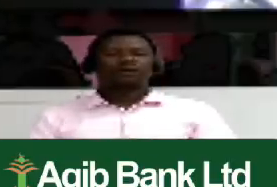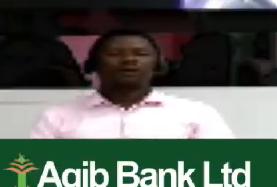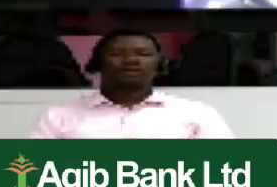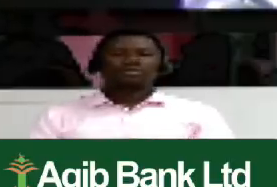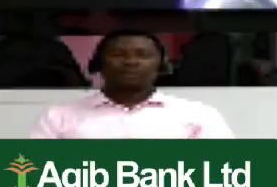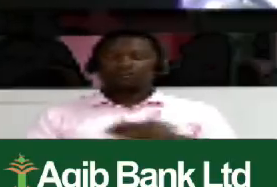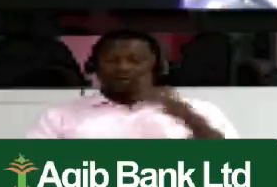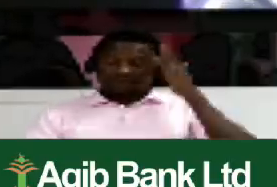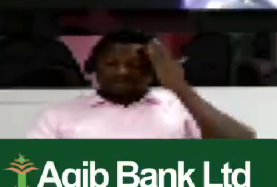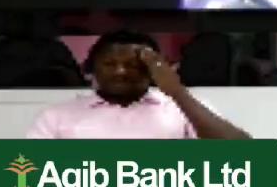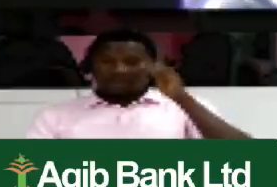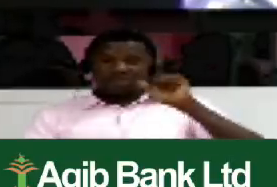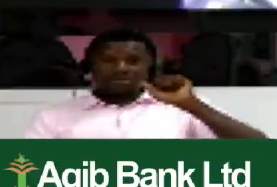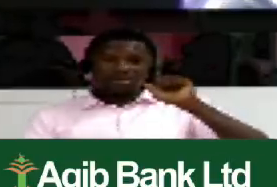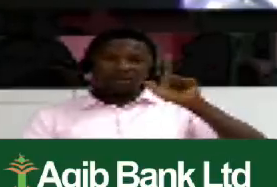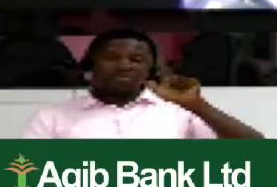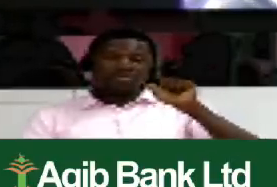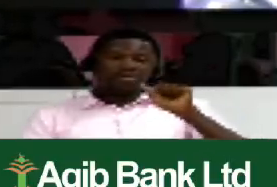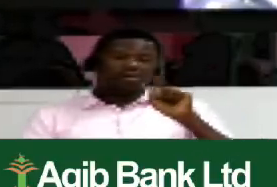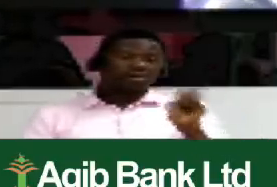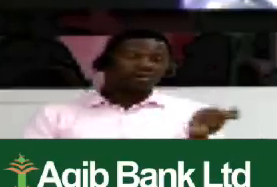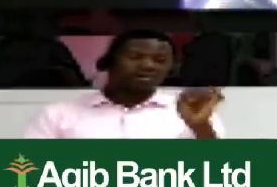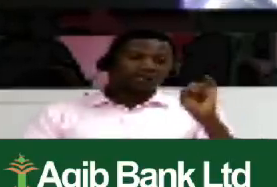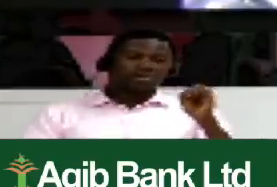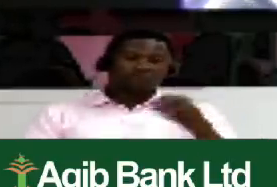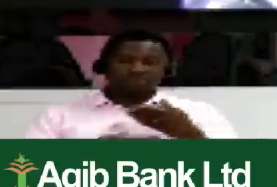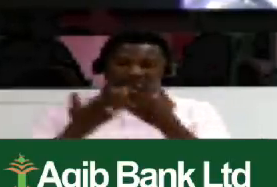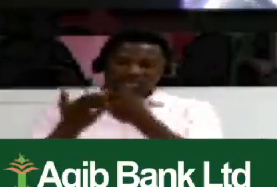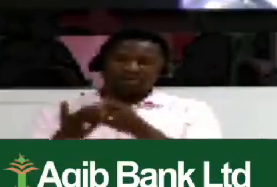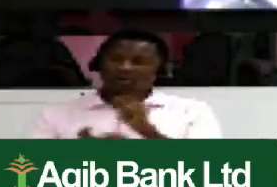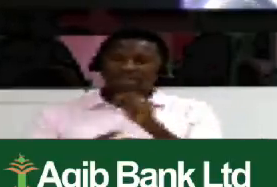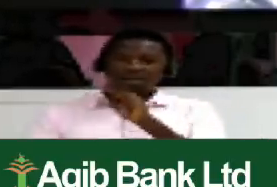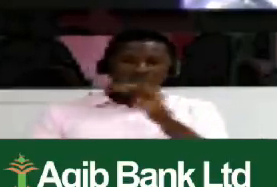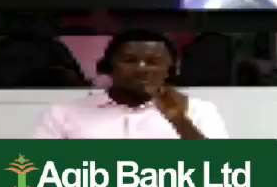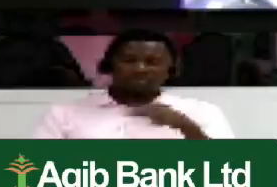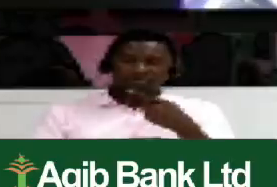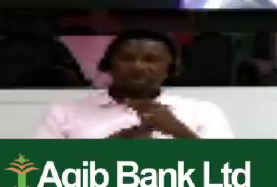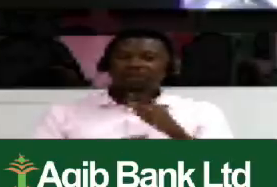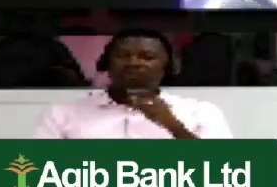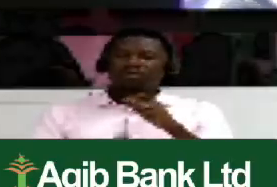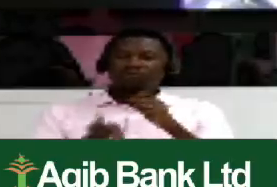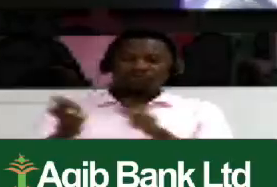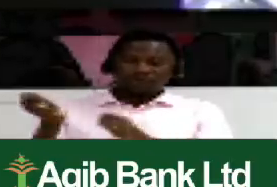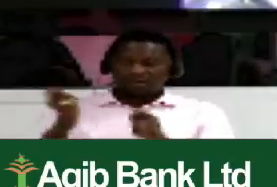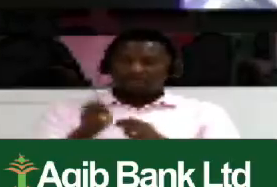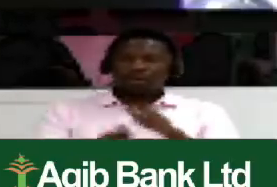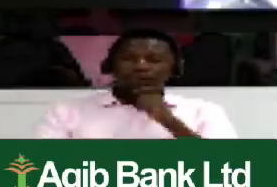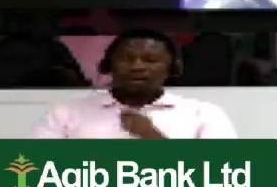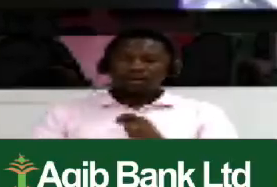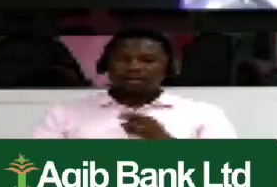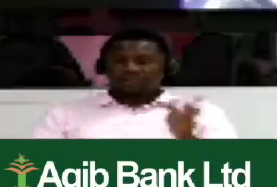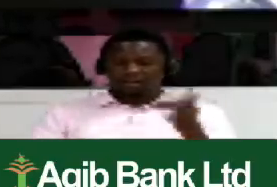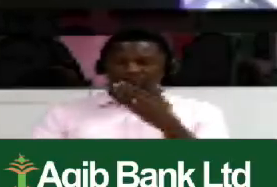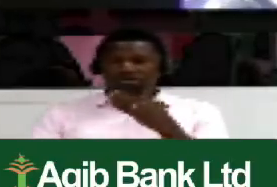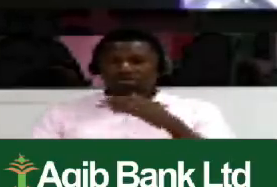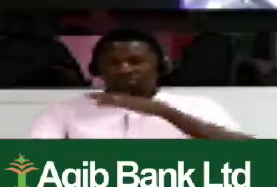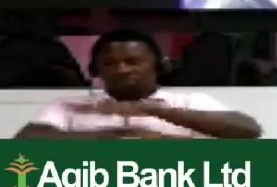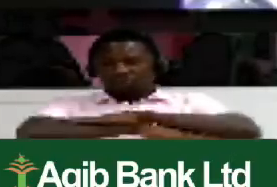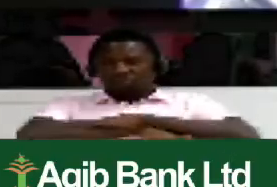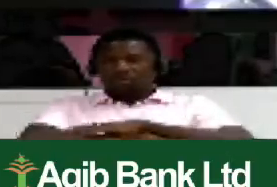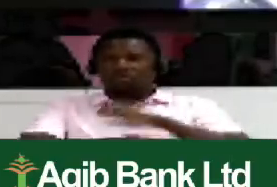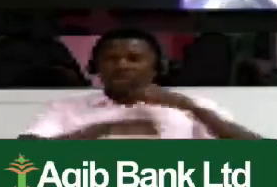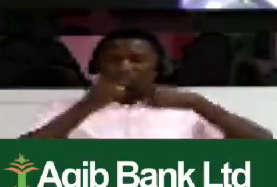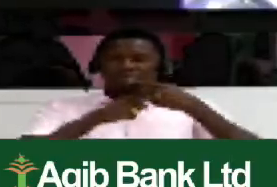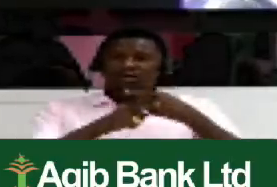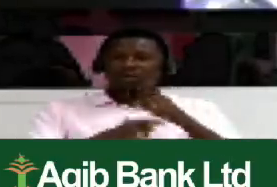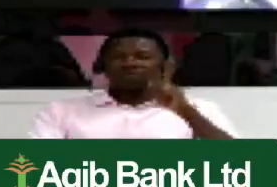that Alaji did not provide you with any name of the fire service man that came to the school. What about the father? Was he